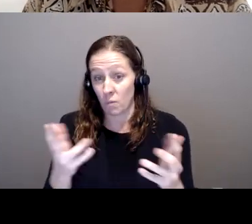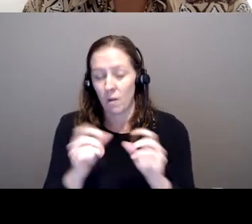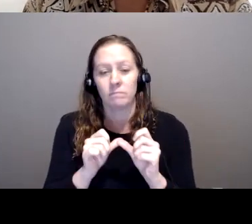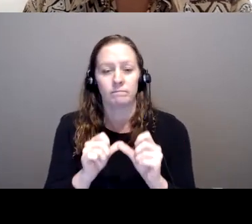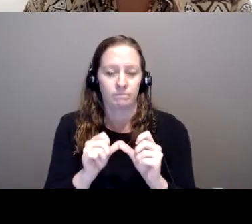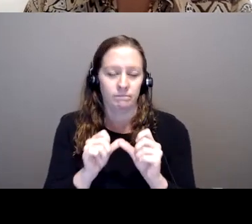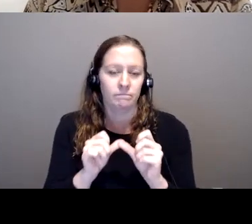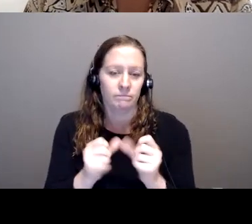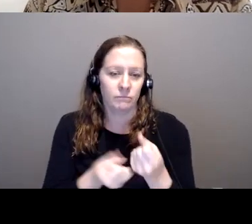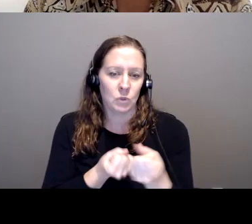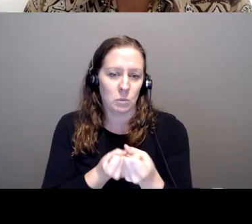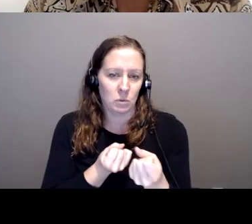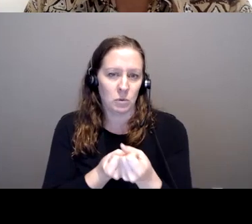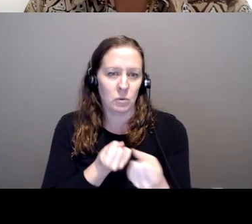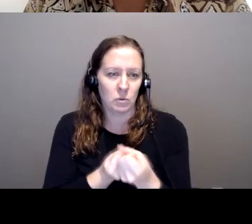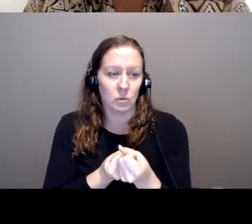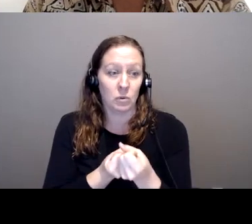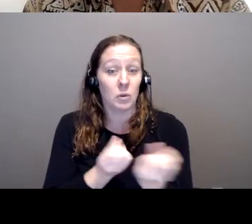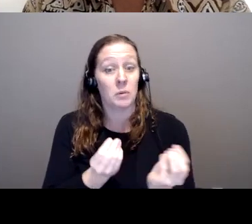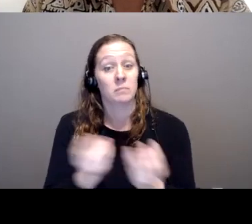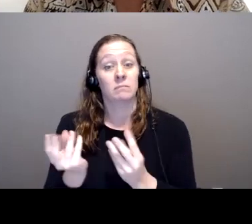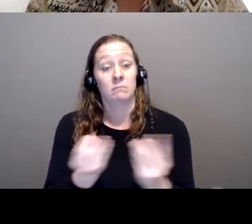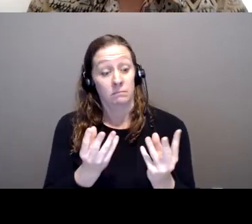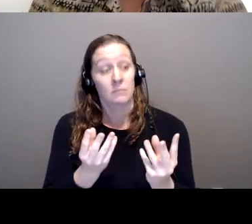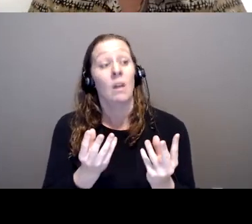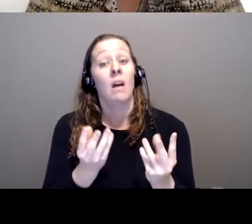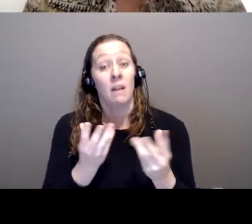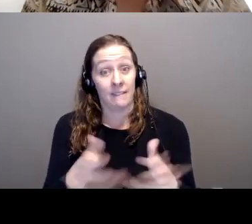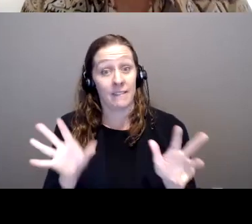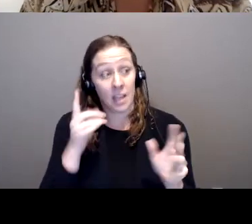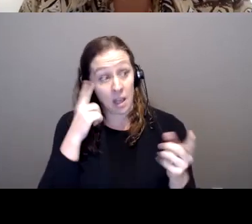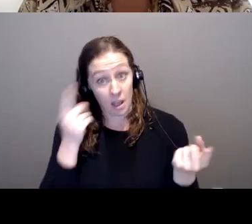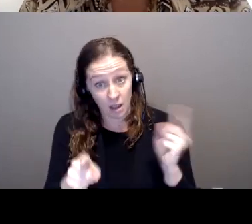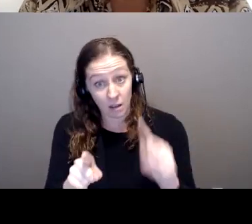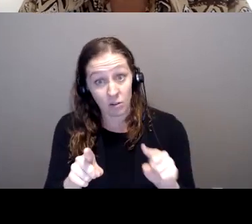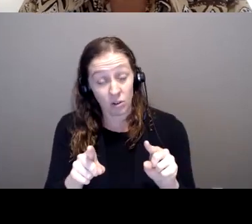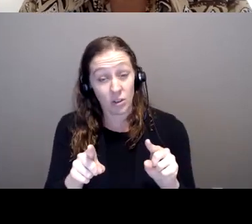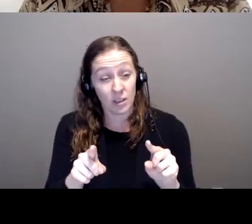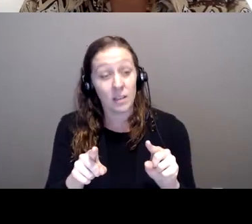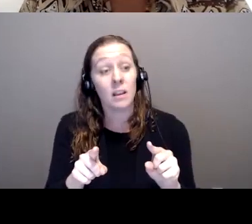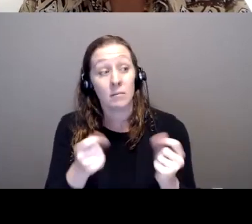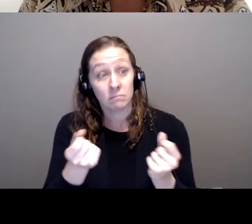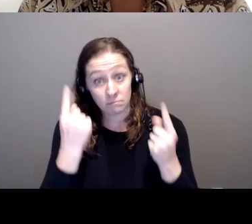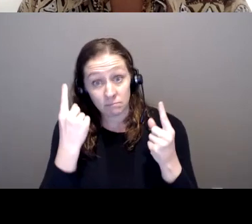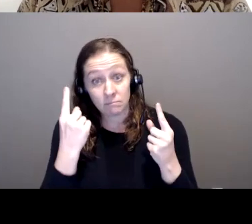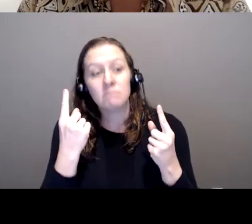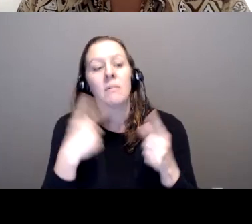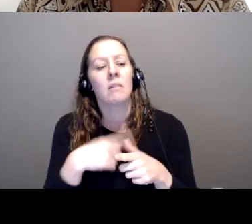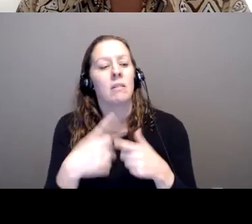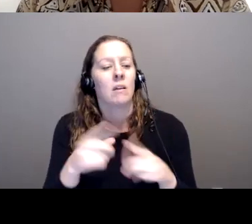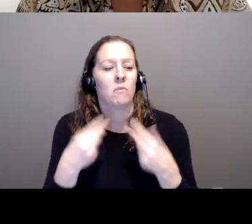support after the memorandum of understanding has been completed.